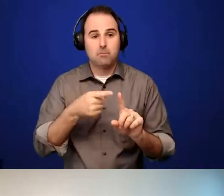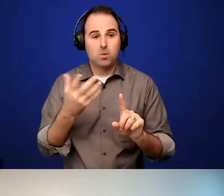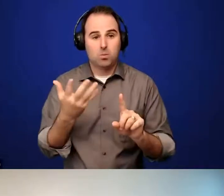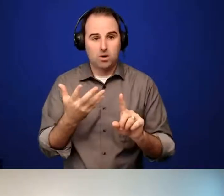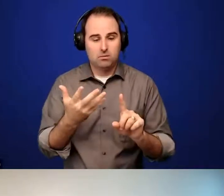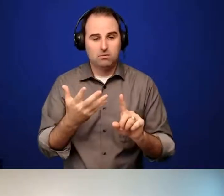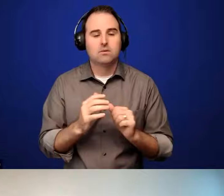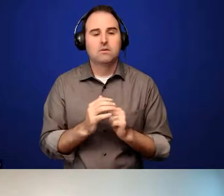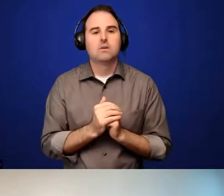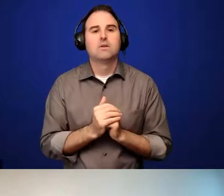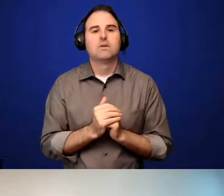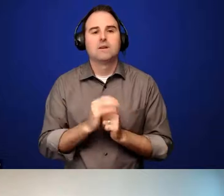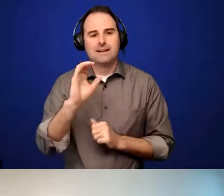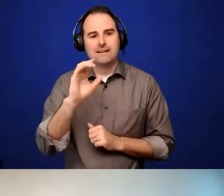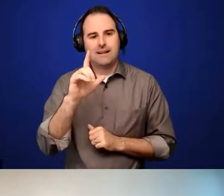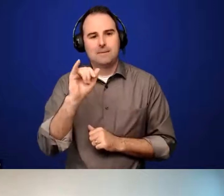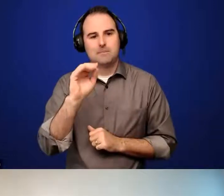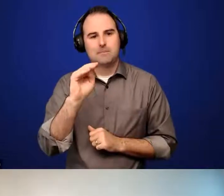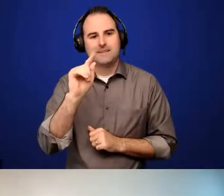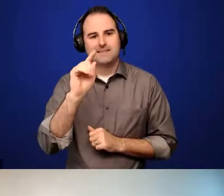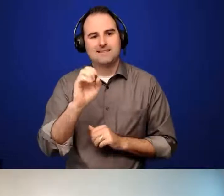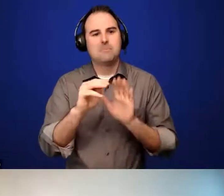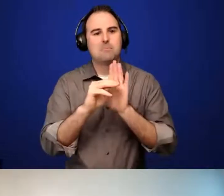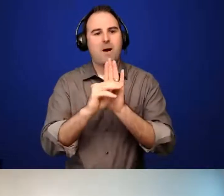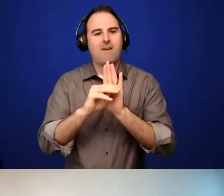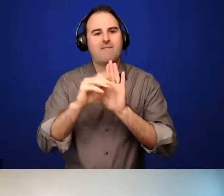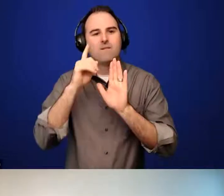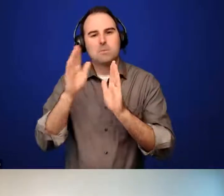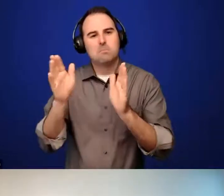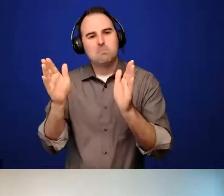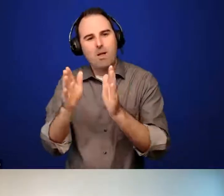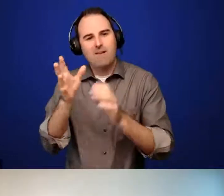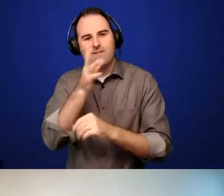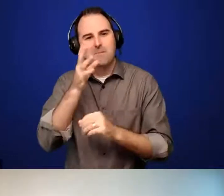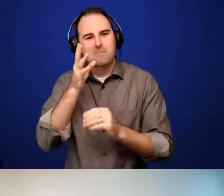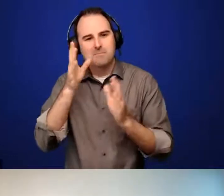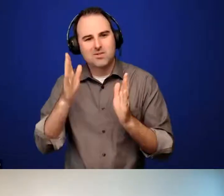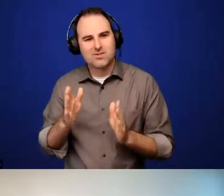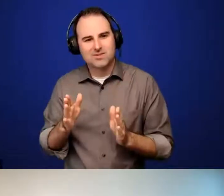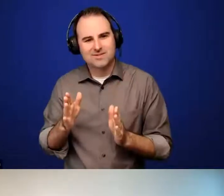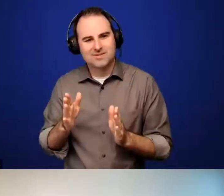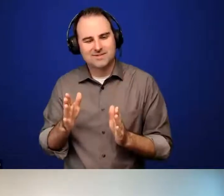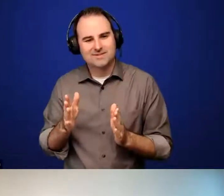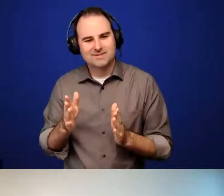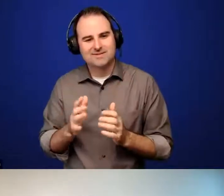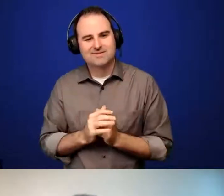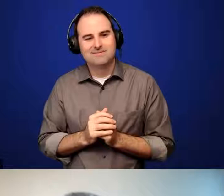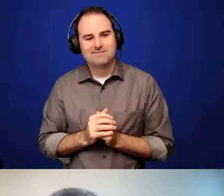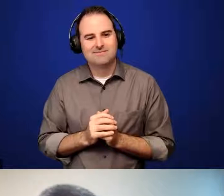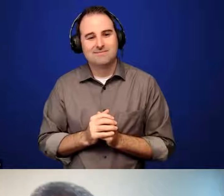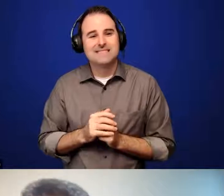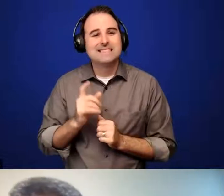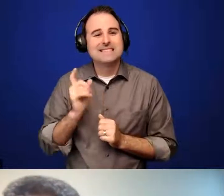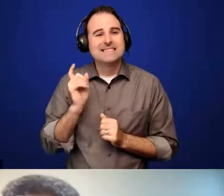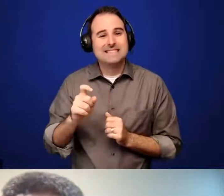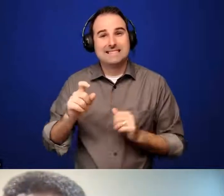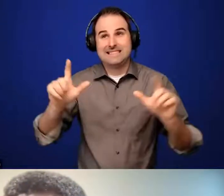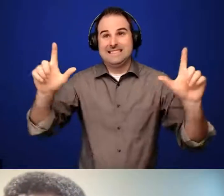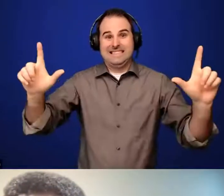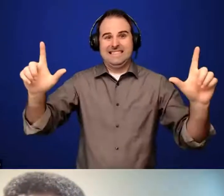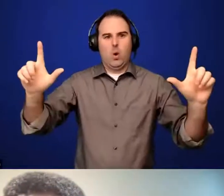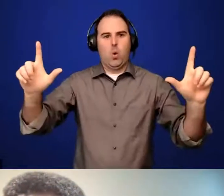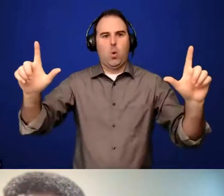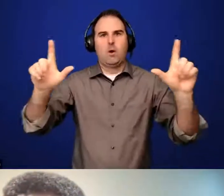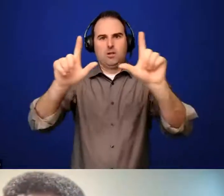smallholder farmers, and that part is a lot more tricky because there we would need more higher spatial resolution.